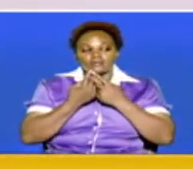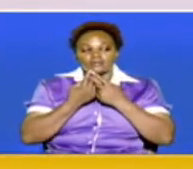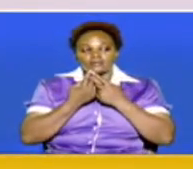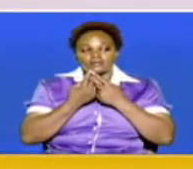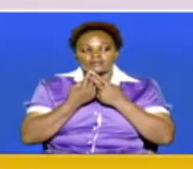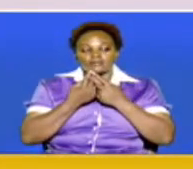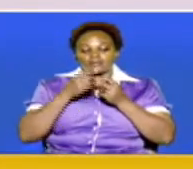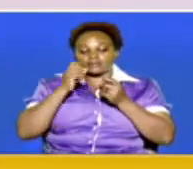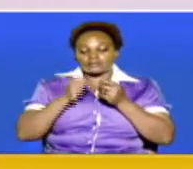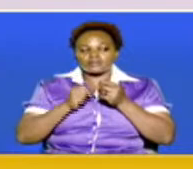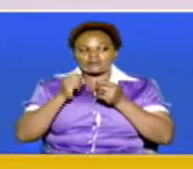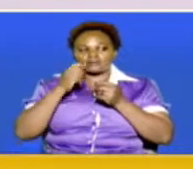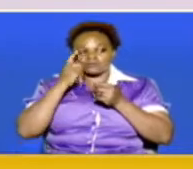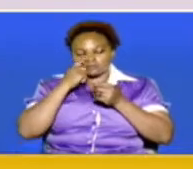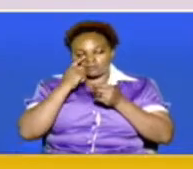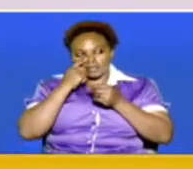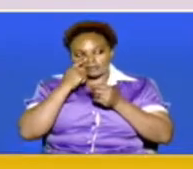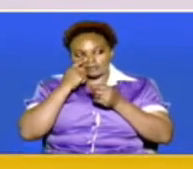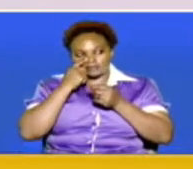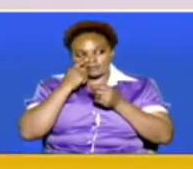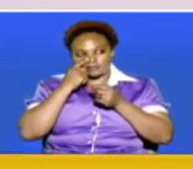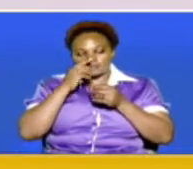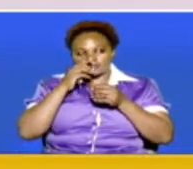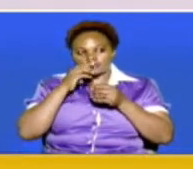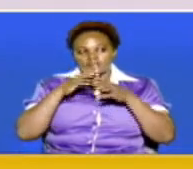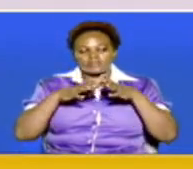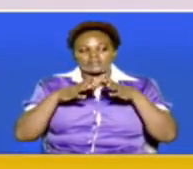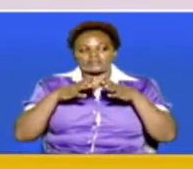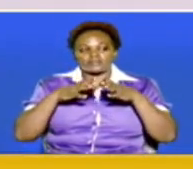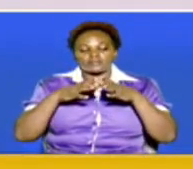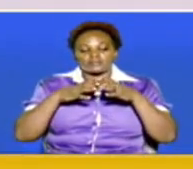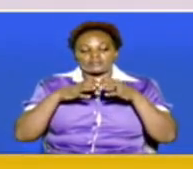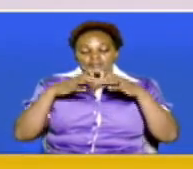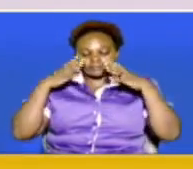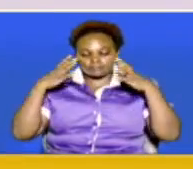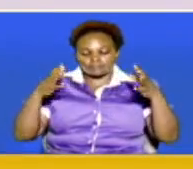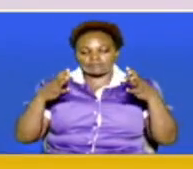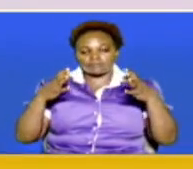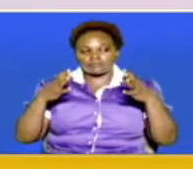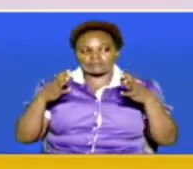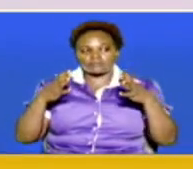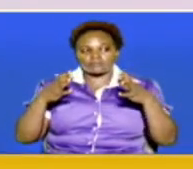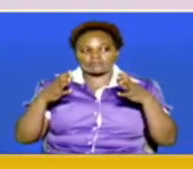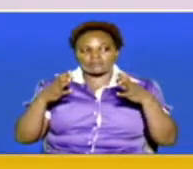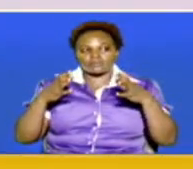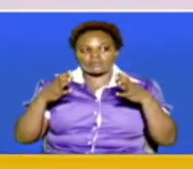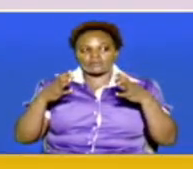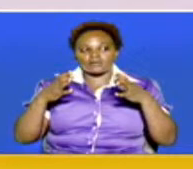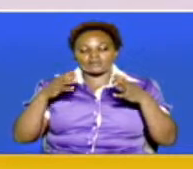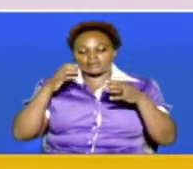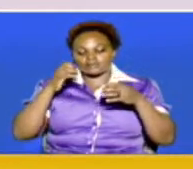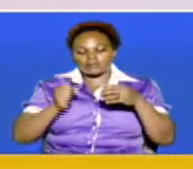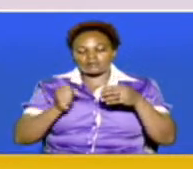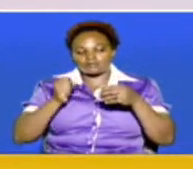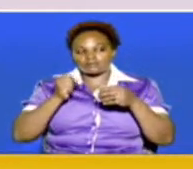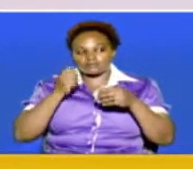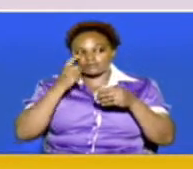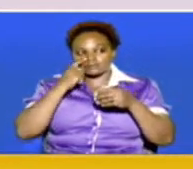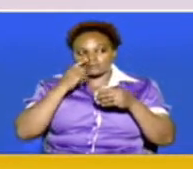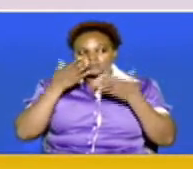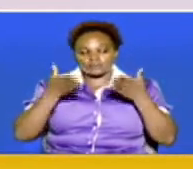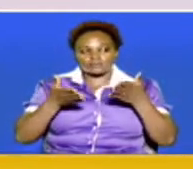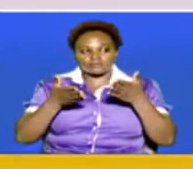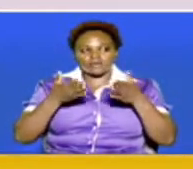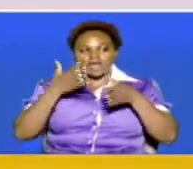the Republic of South Sudan is bereaved, and the flag of the Republic of South Sudan is